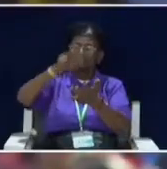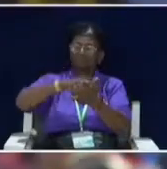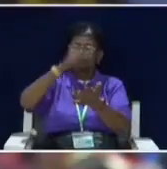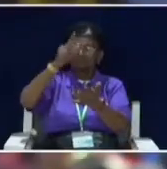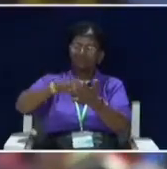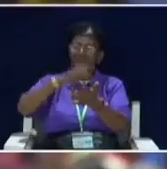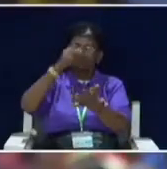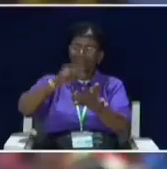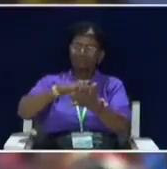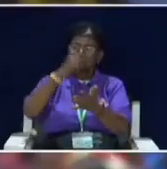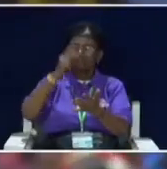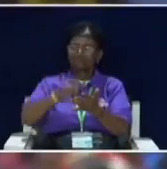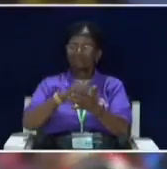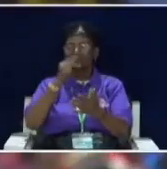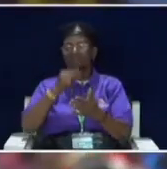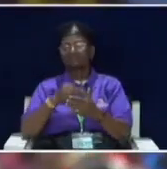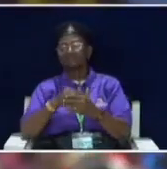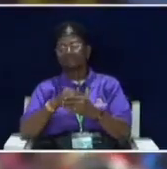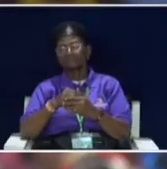ko je ni meta meta.